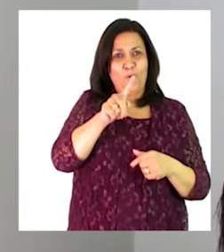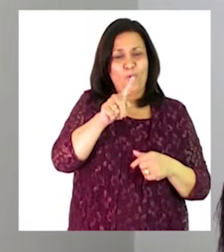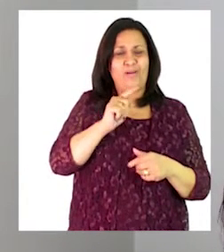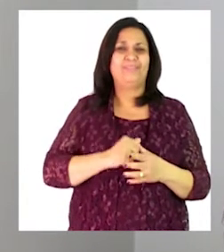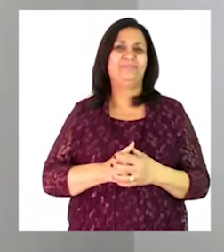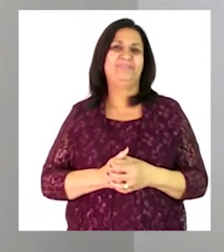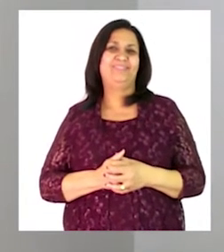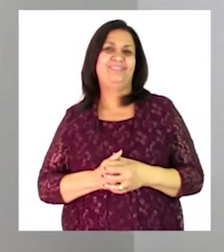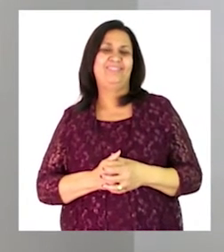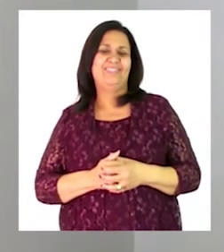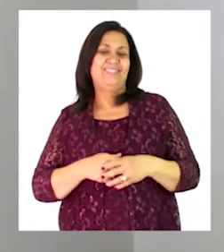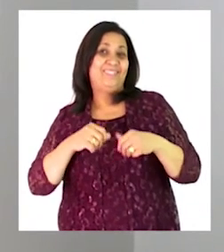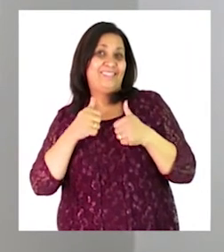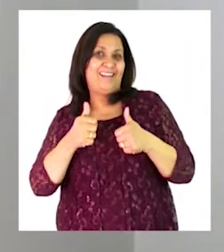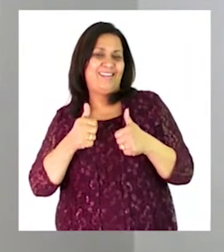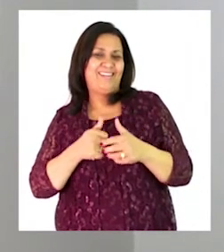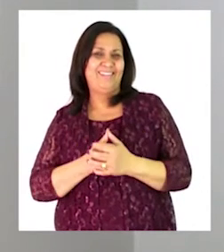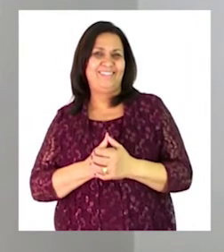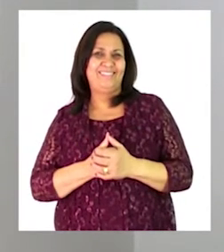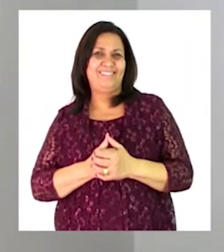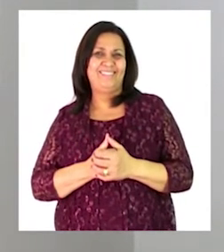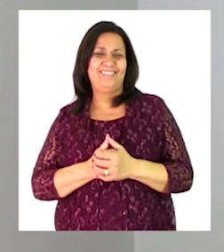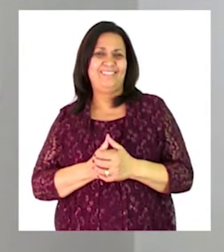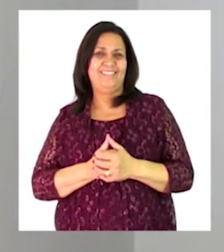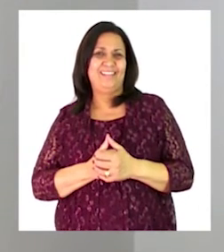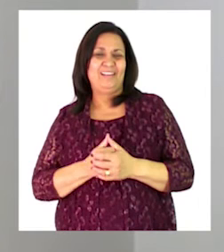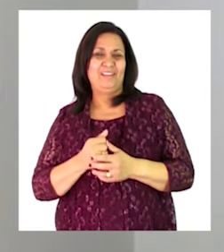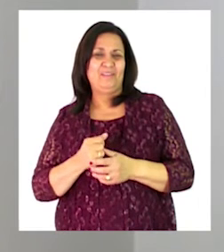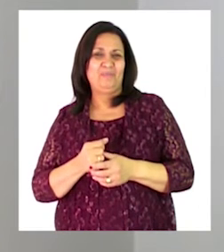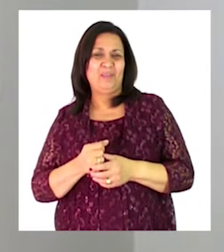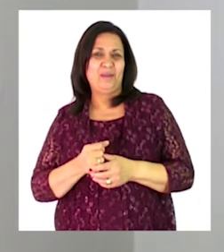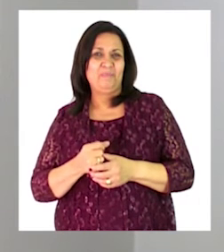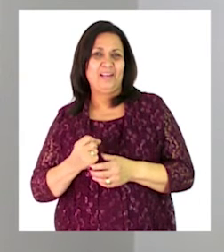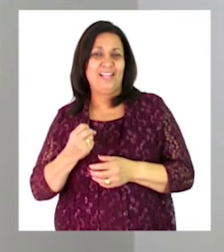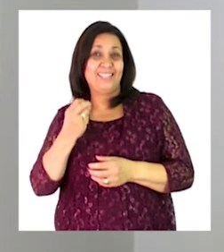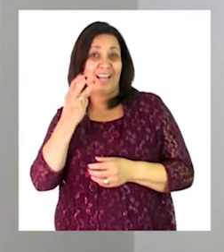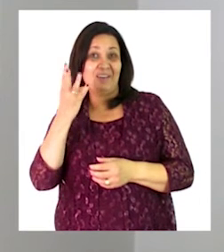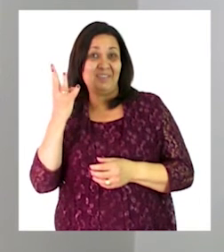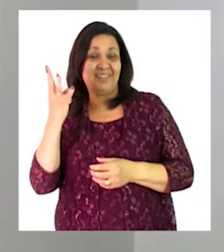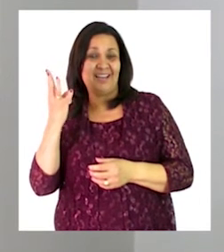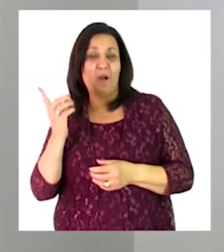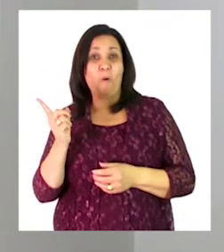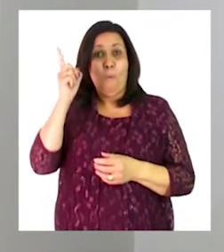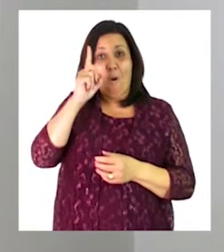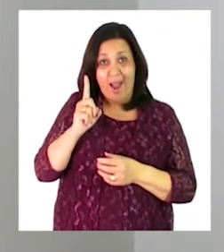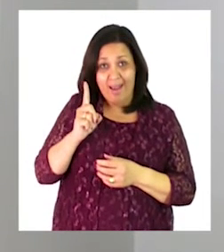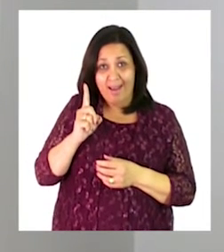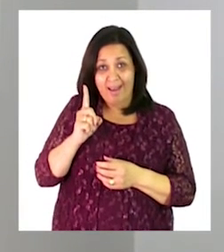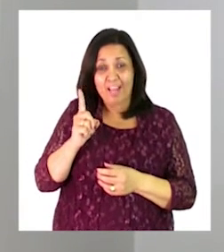Okay, well done. Okay, you would have also done it this way,